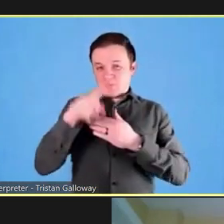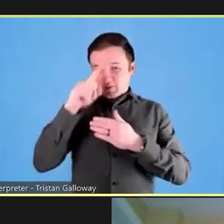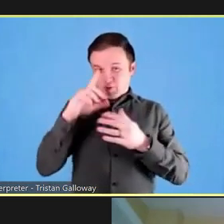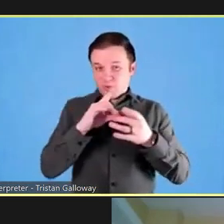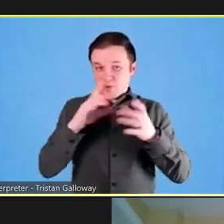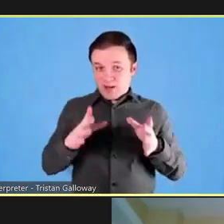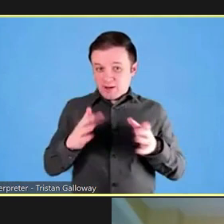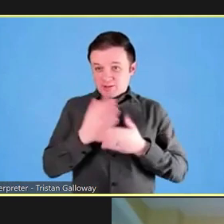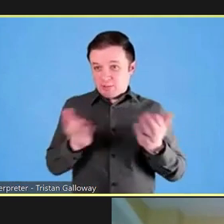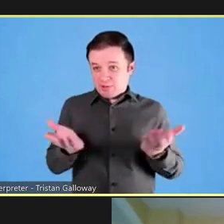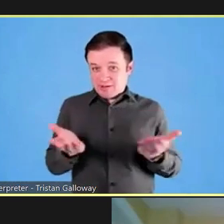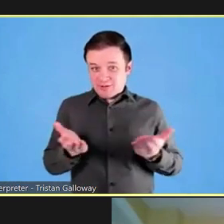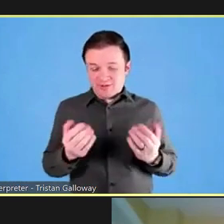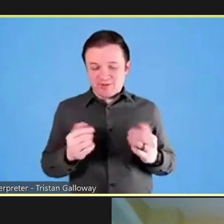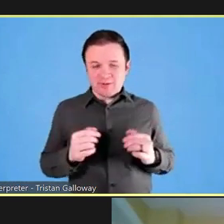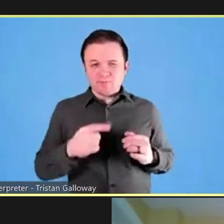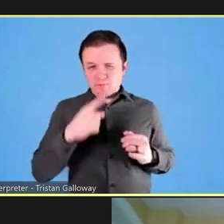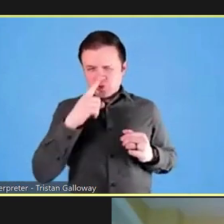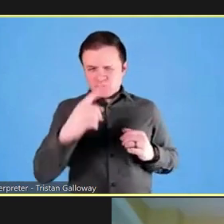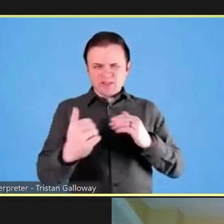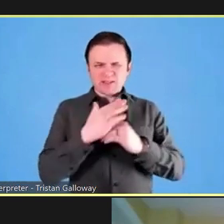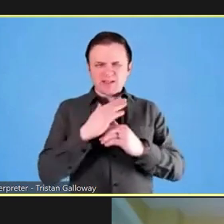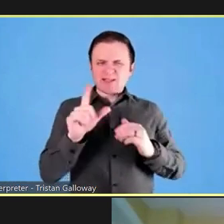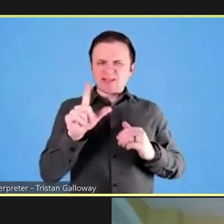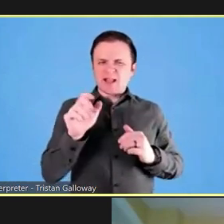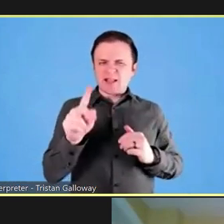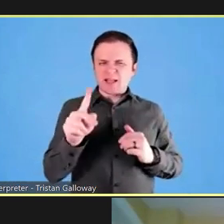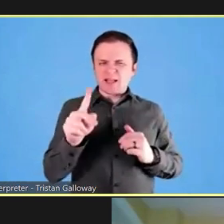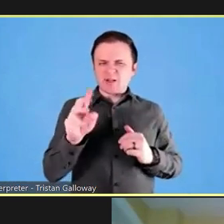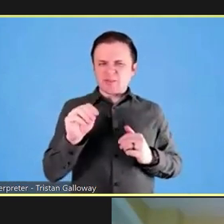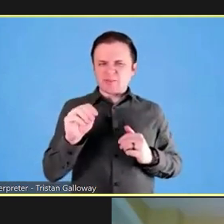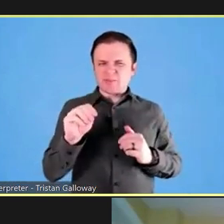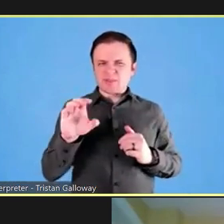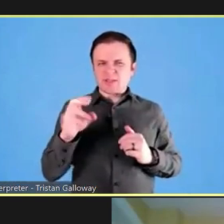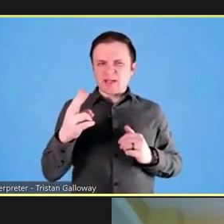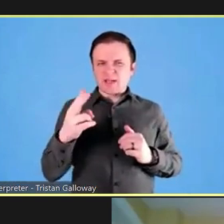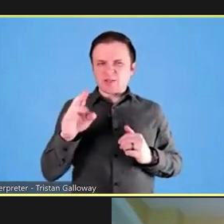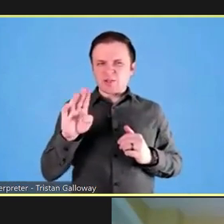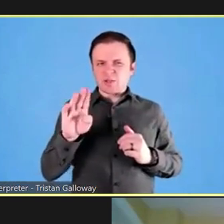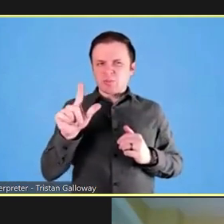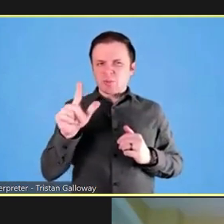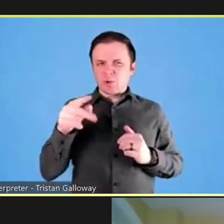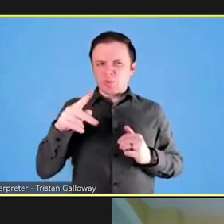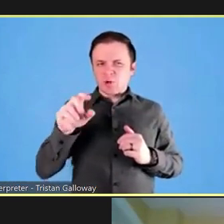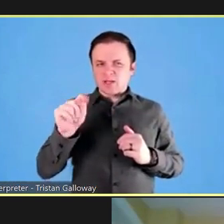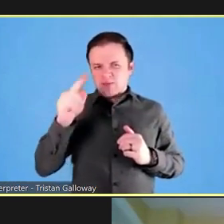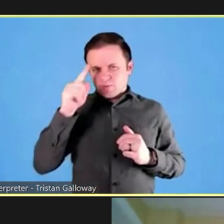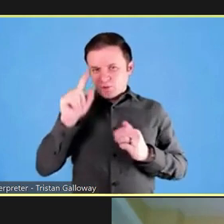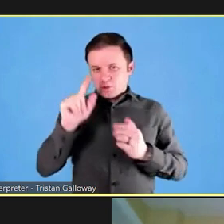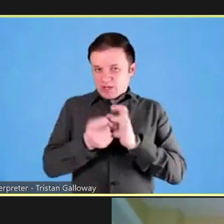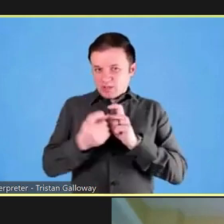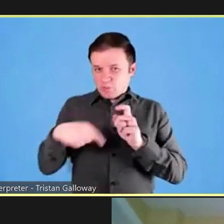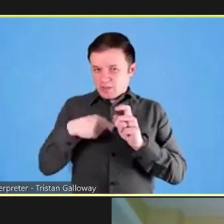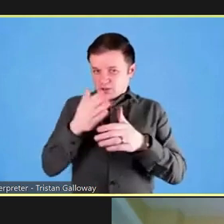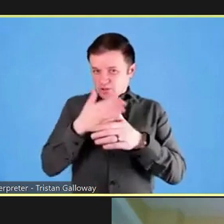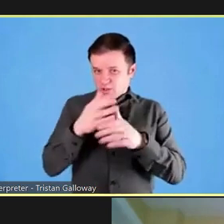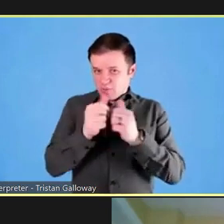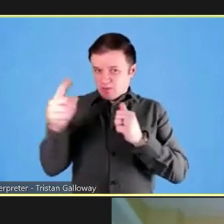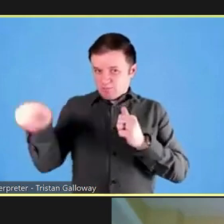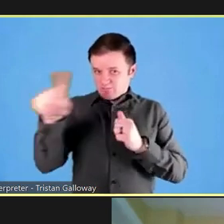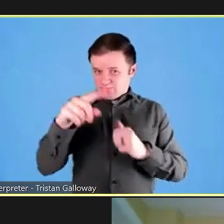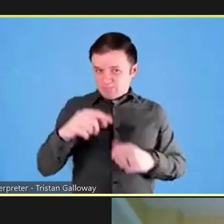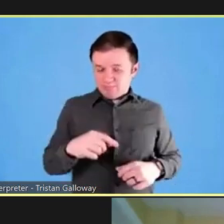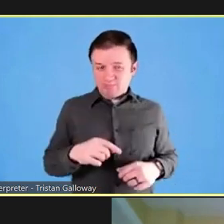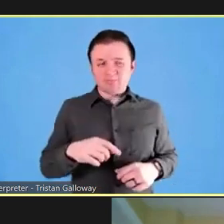some of which are on here. Could you send us the link to the MCH Blueprint for Change so that we can share that with our friends?